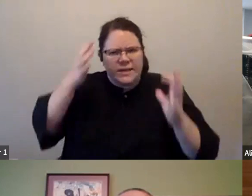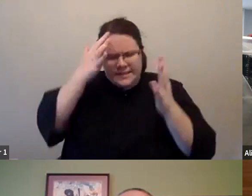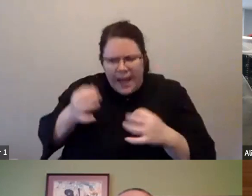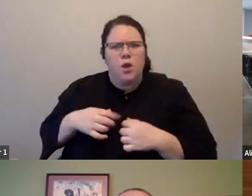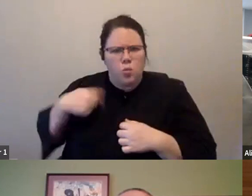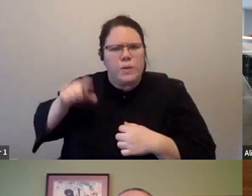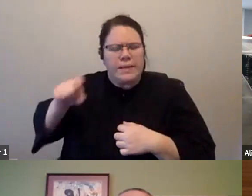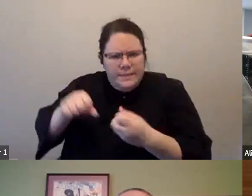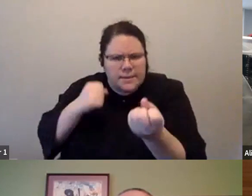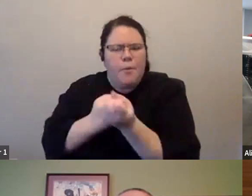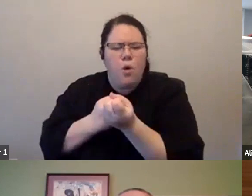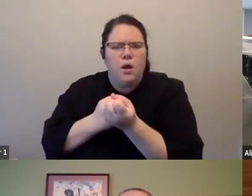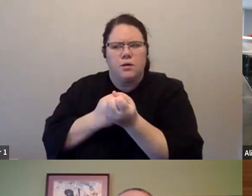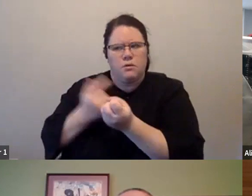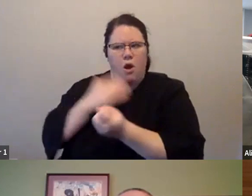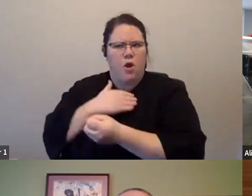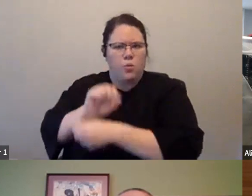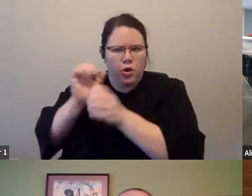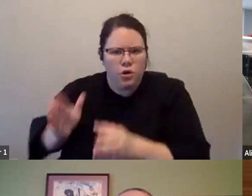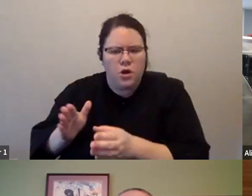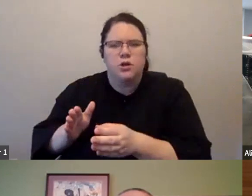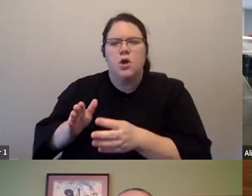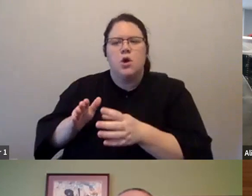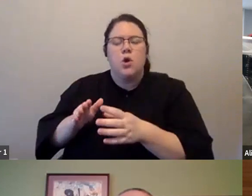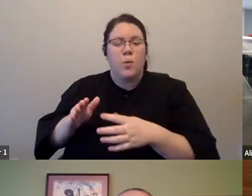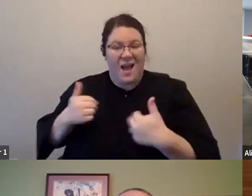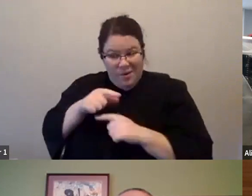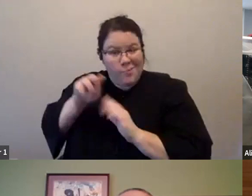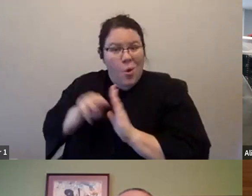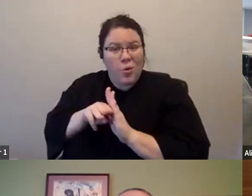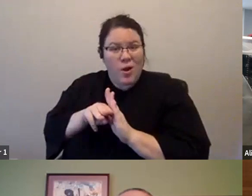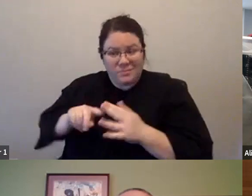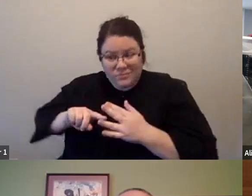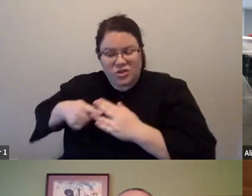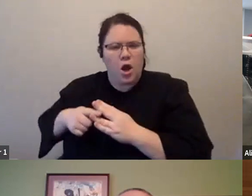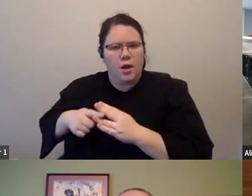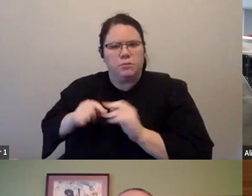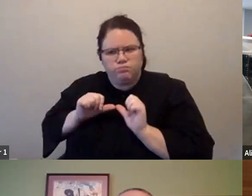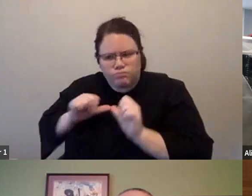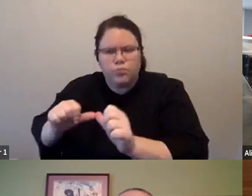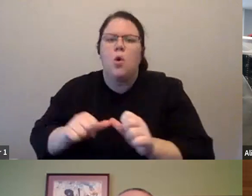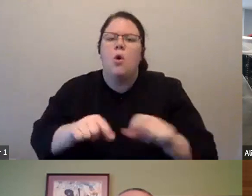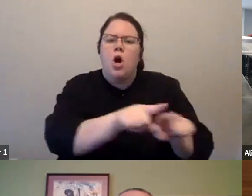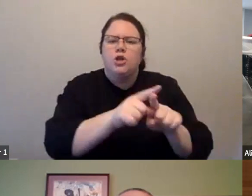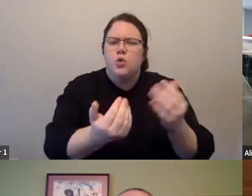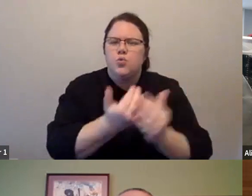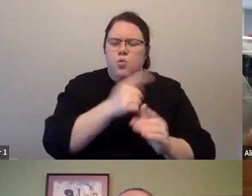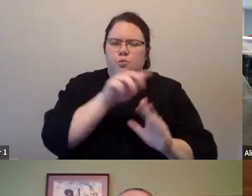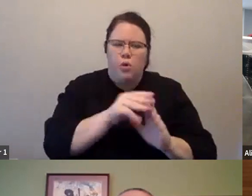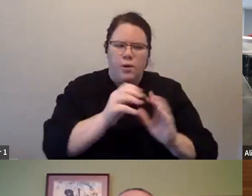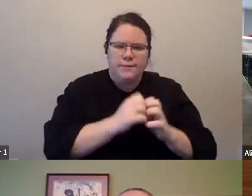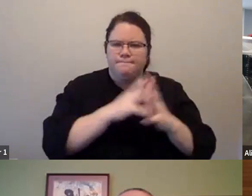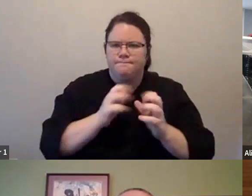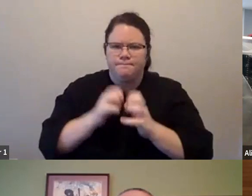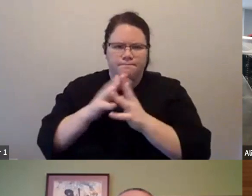our employees. We wanted to continue programming that was already underway. We worked to create new programming to help support this new normal of